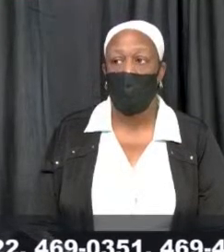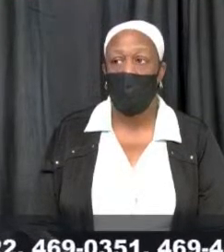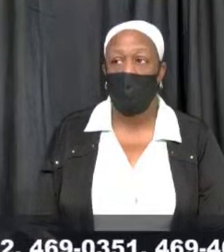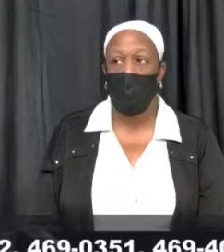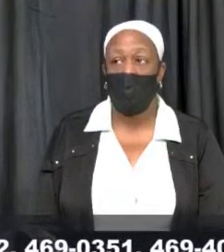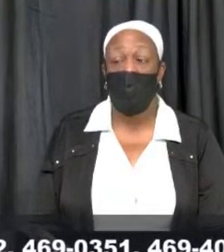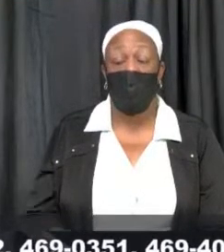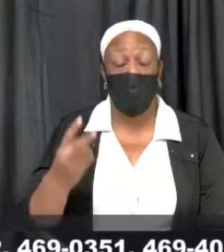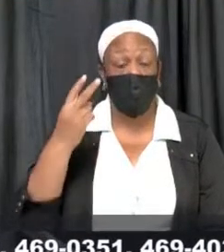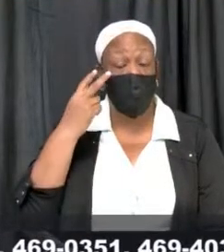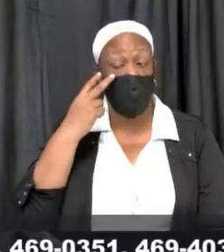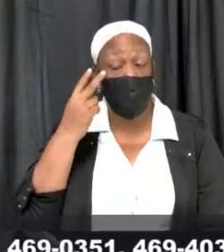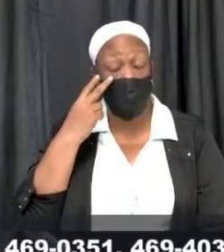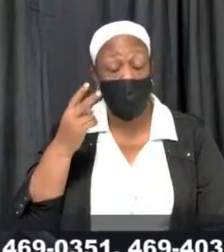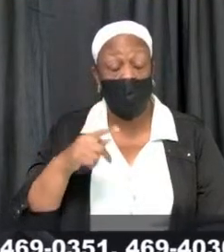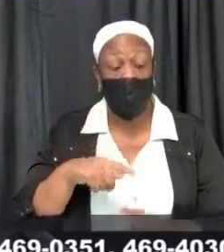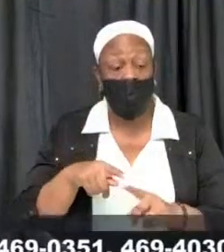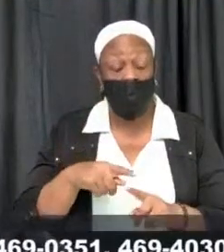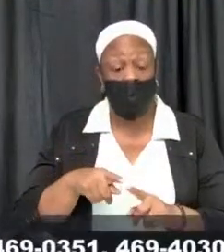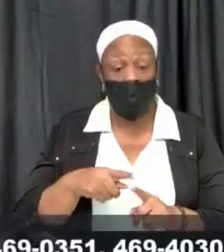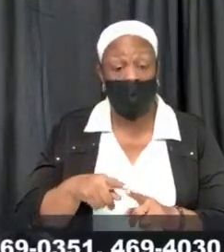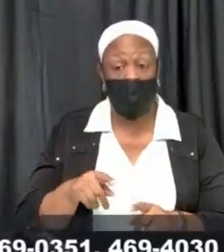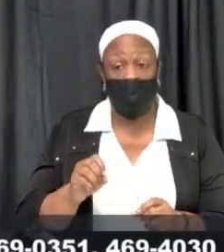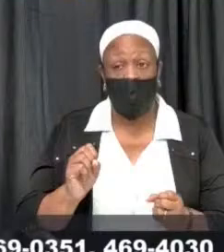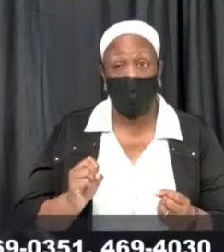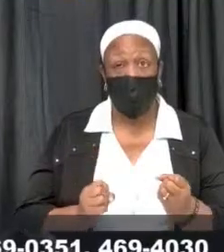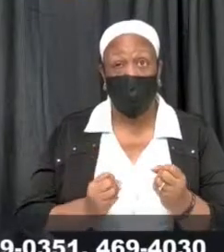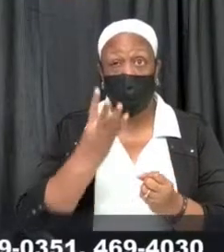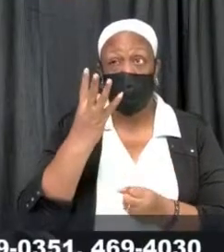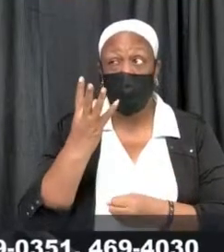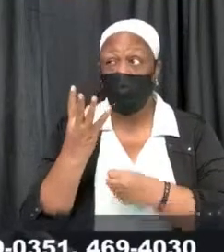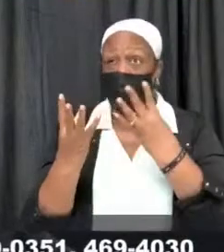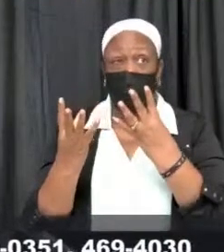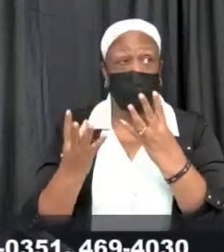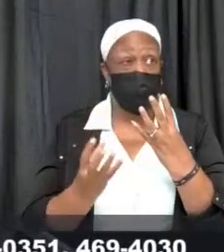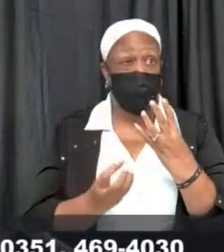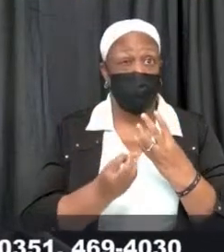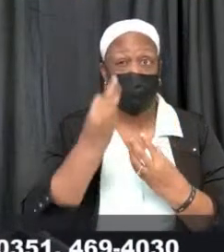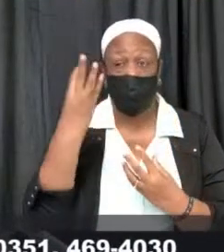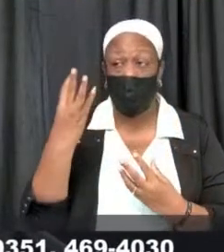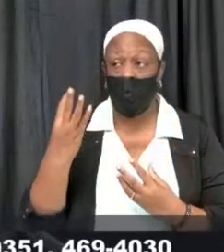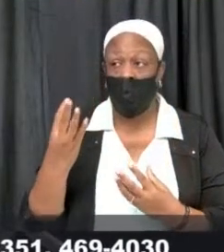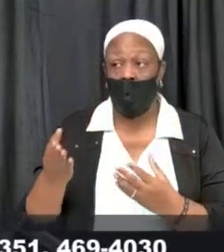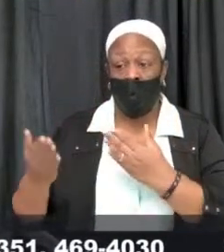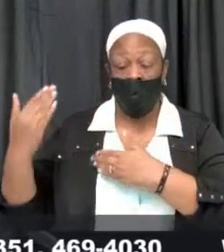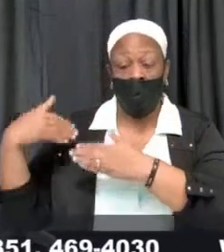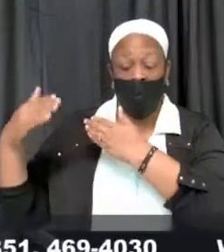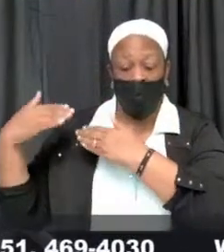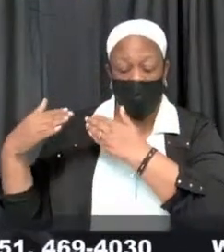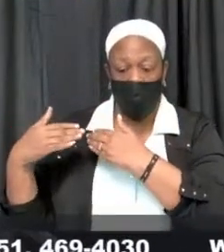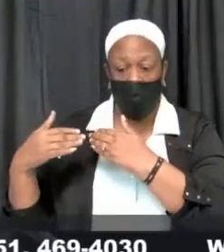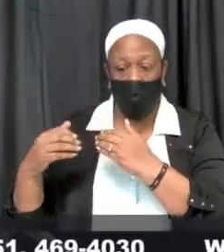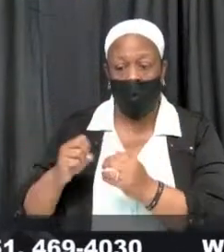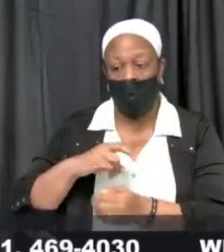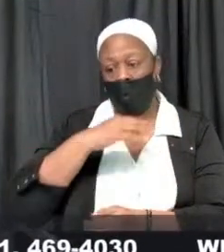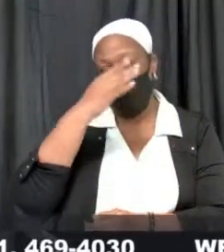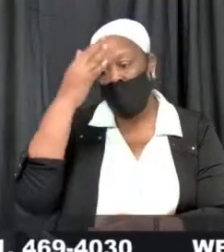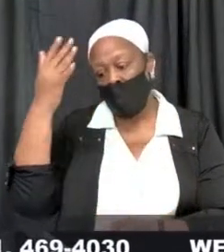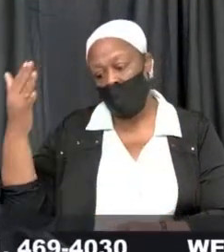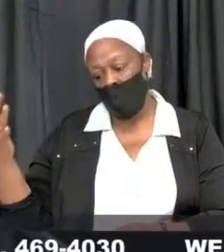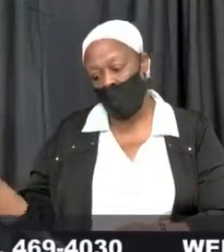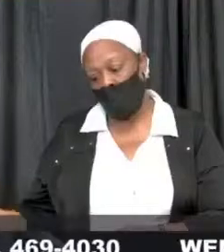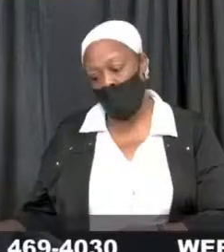We have seen the various explosions that have occurred with the pyroclastic flow that